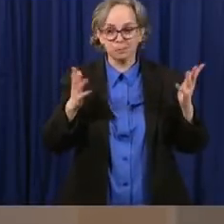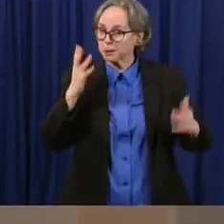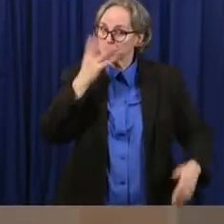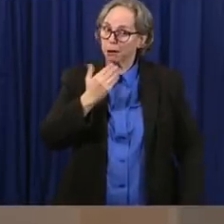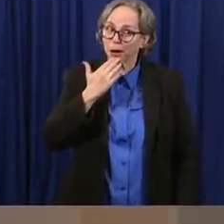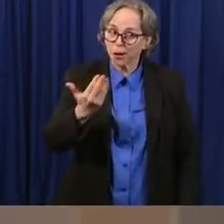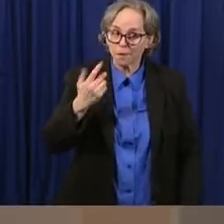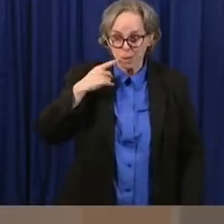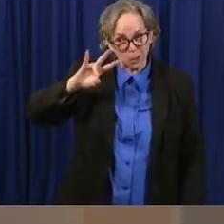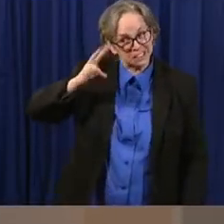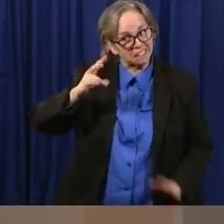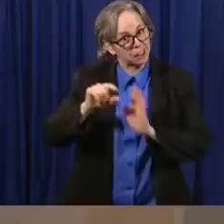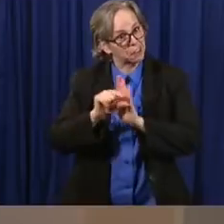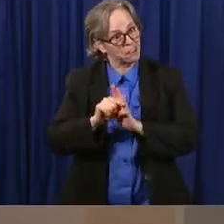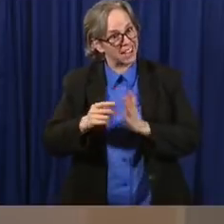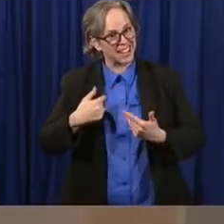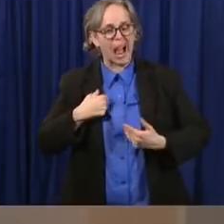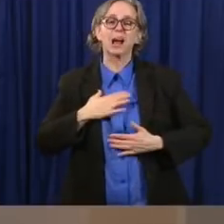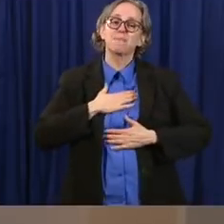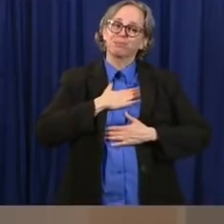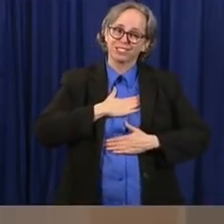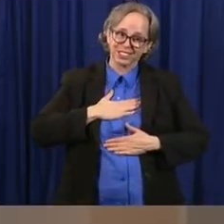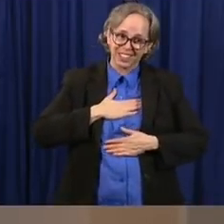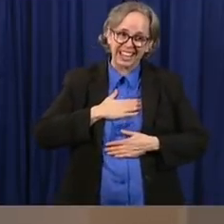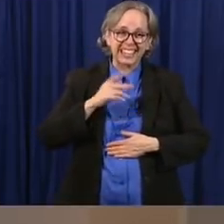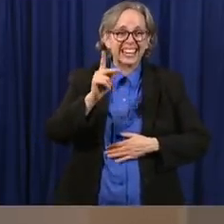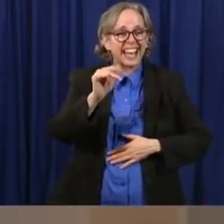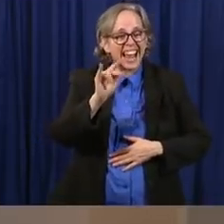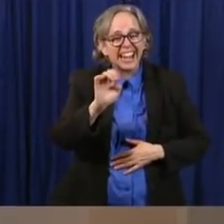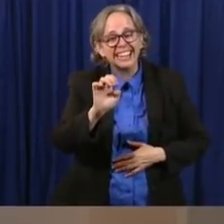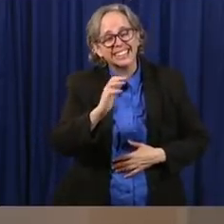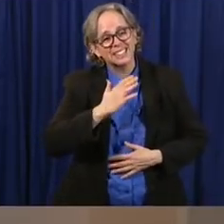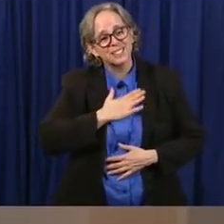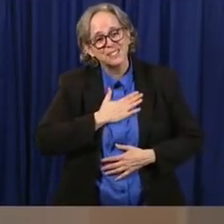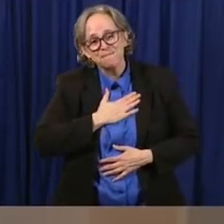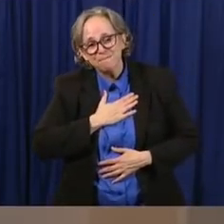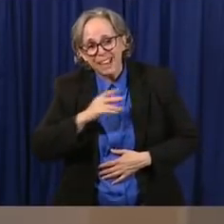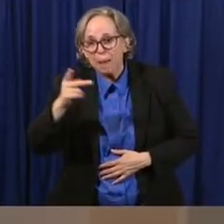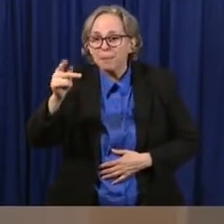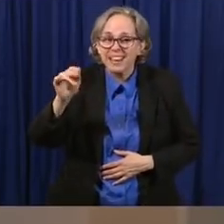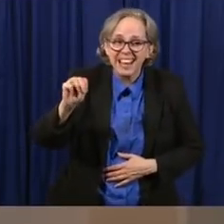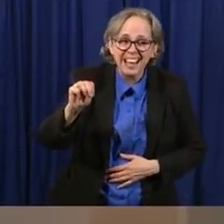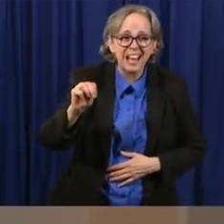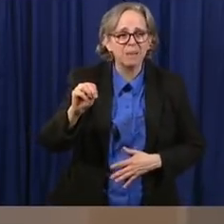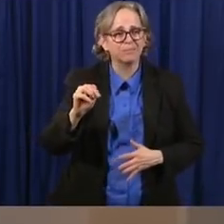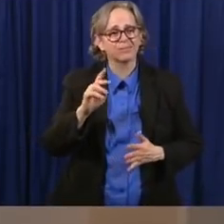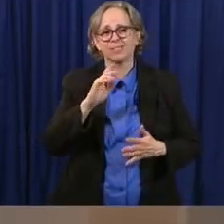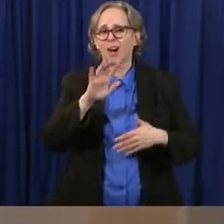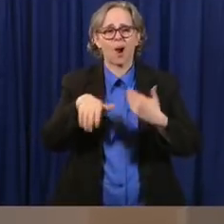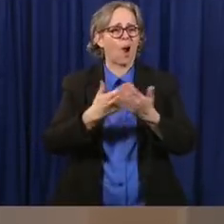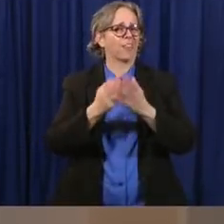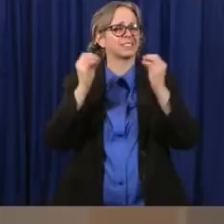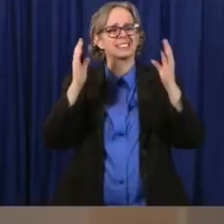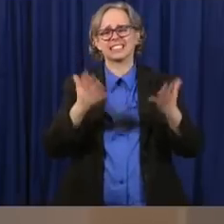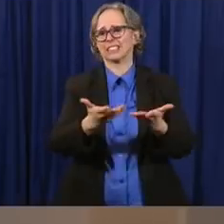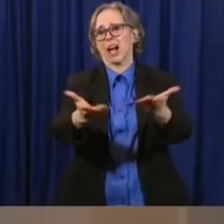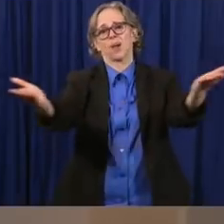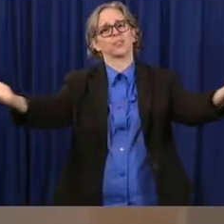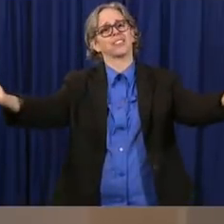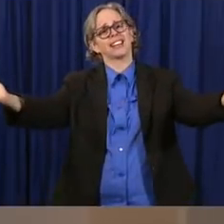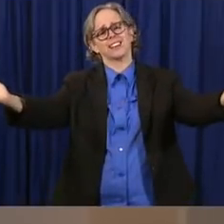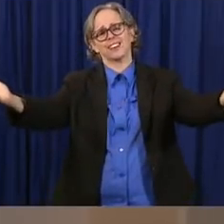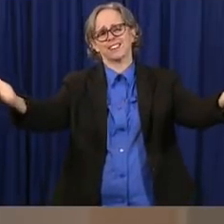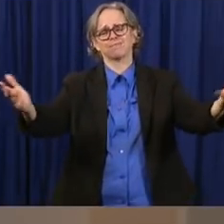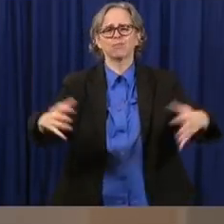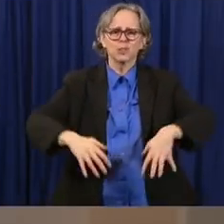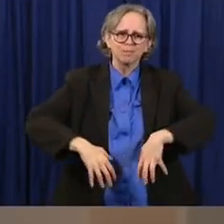really appreciate Katie and Pam Meadows, her teacher, and all the teachers out there who really are stepping up to make sure that